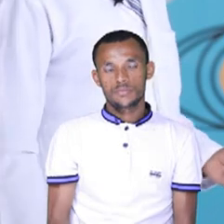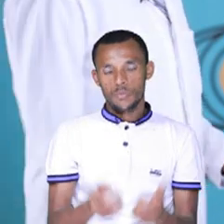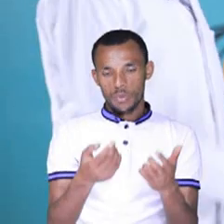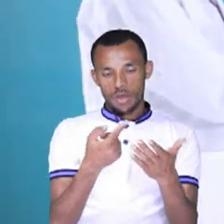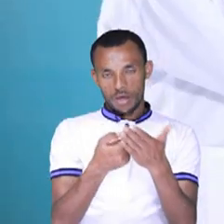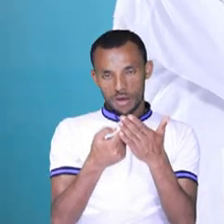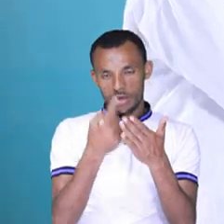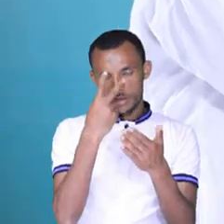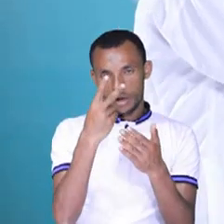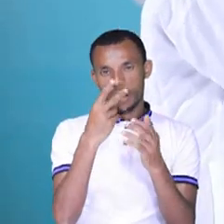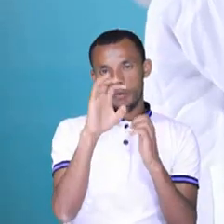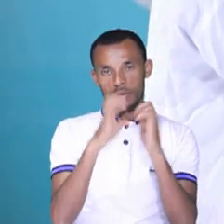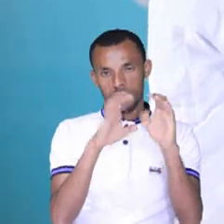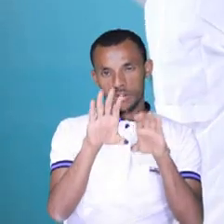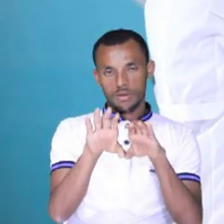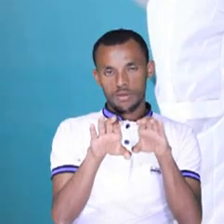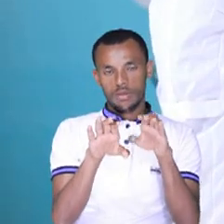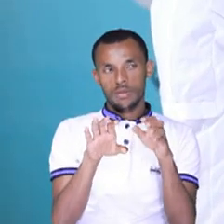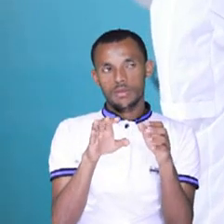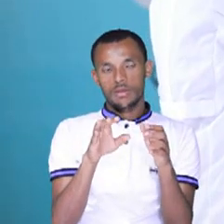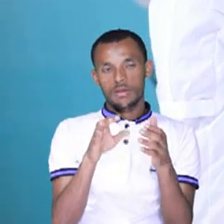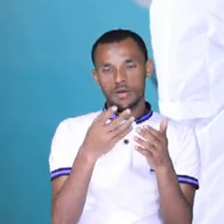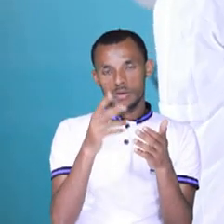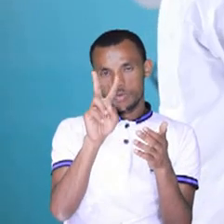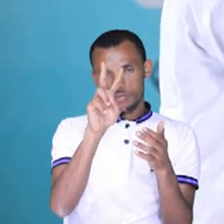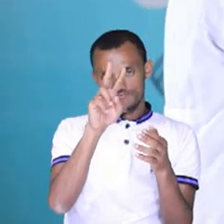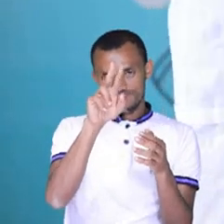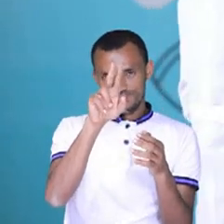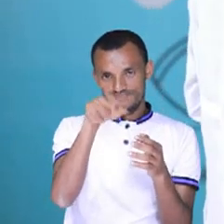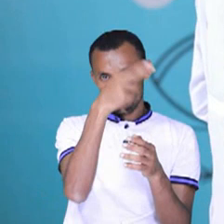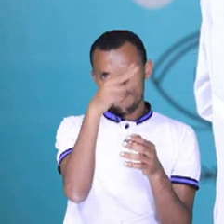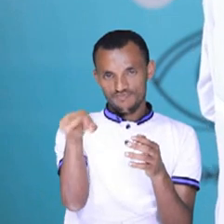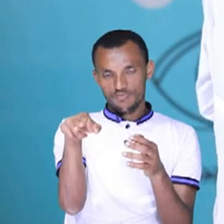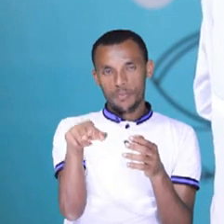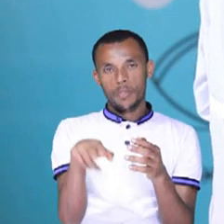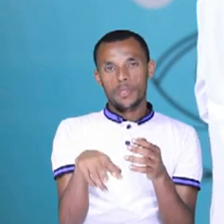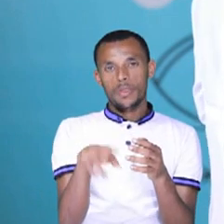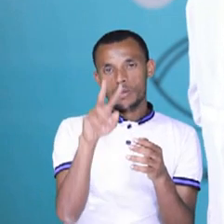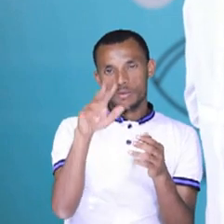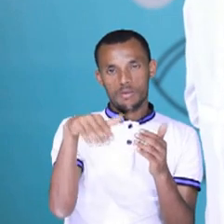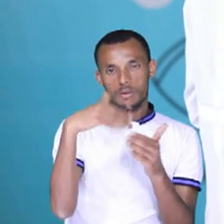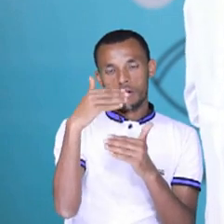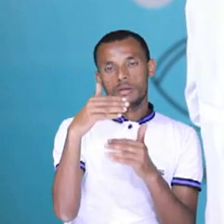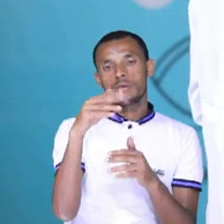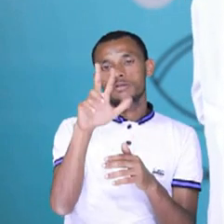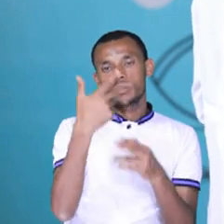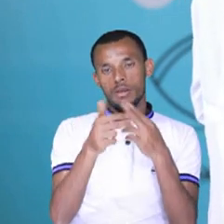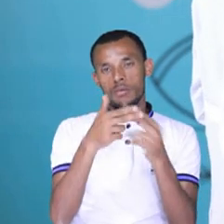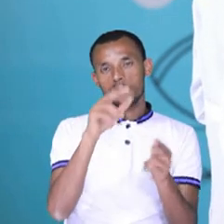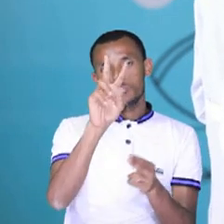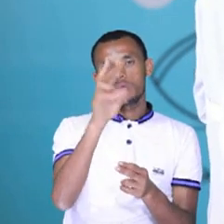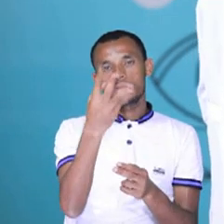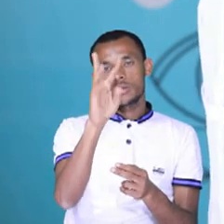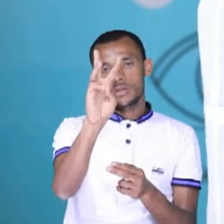When this one is evaluated, I think these 2 will be cancelled. Yeah, these 2 will be cancelled. 3 times 2,